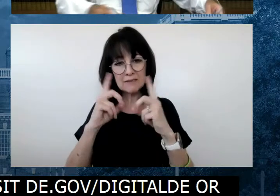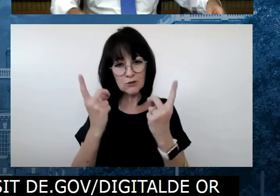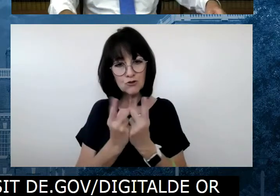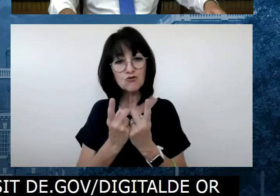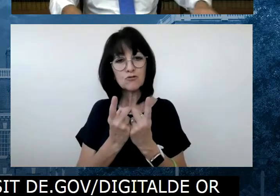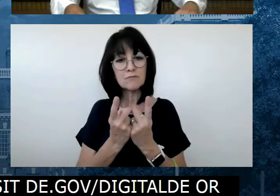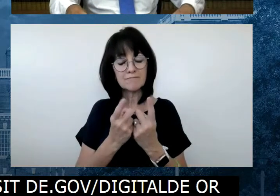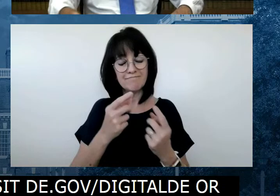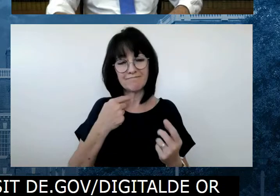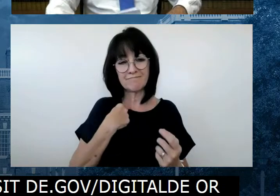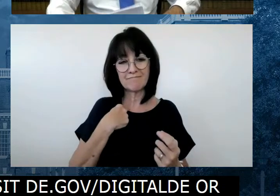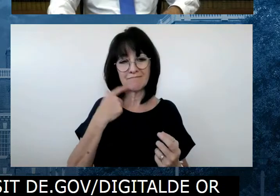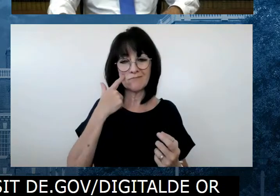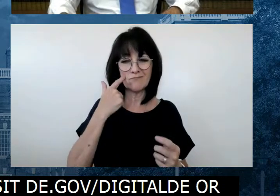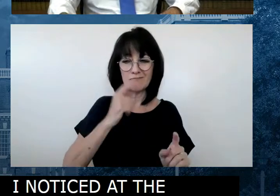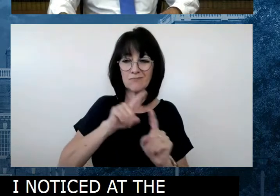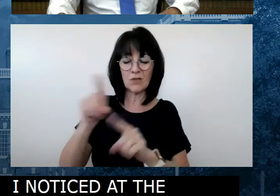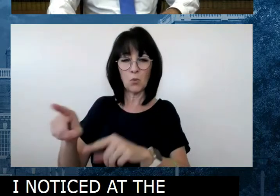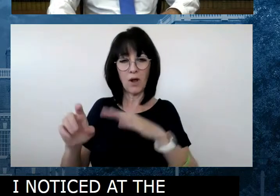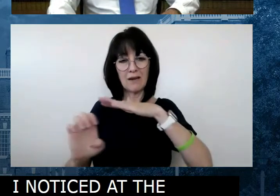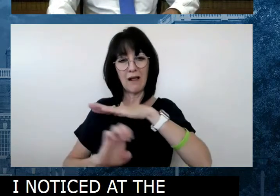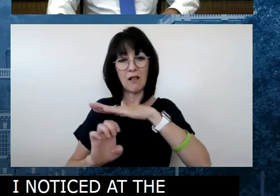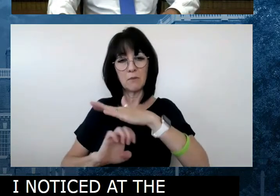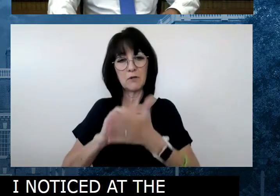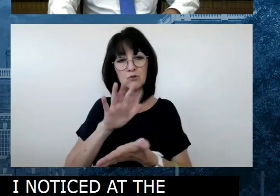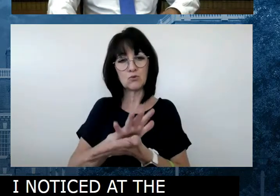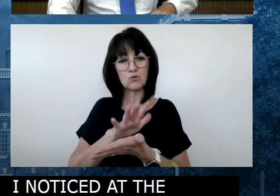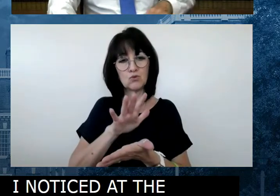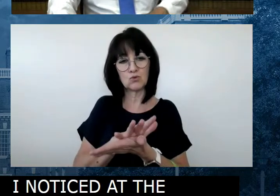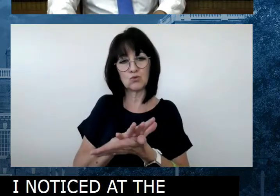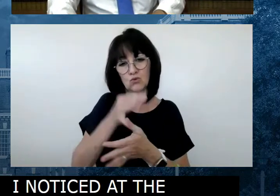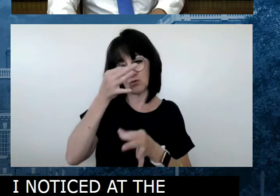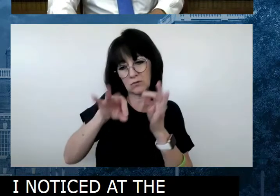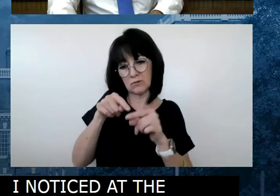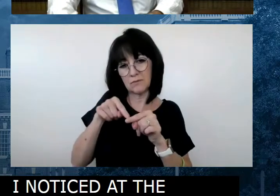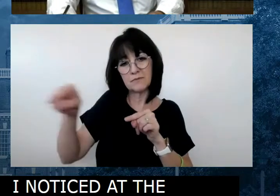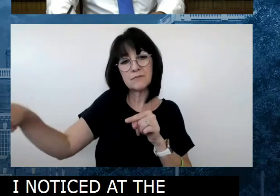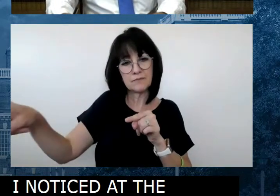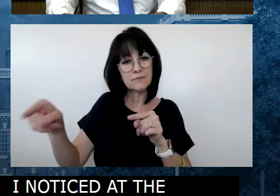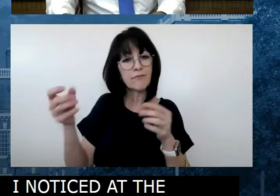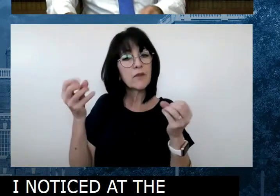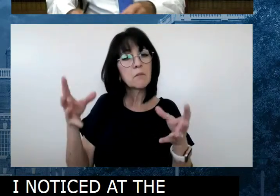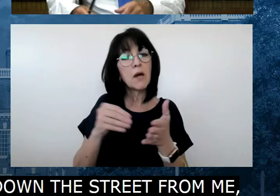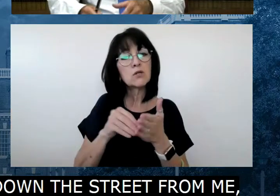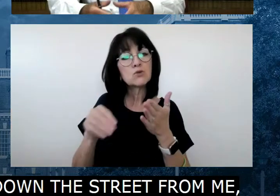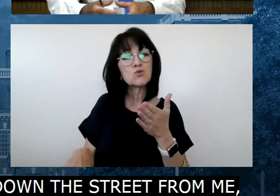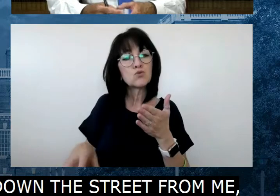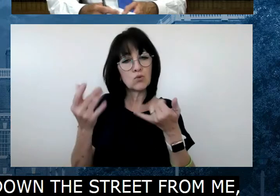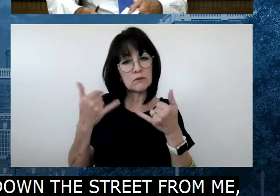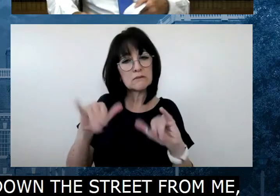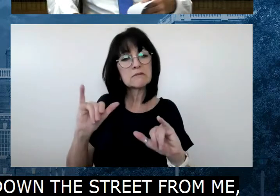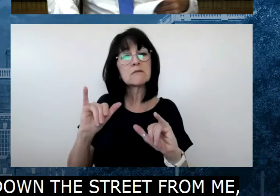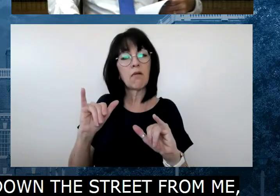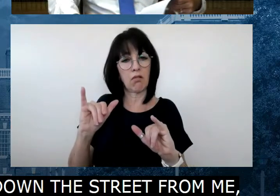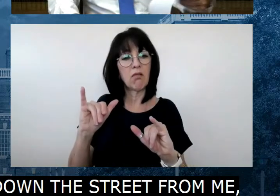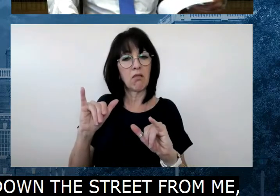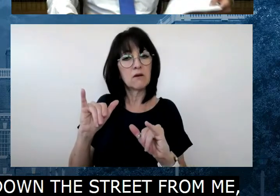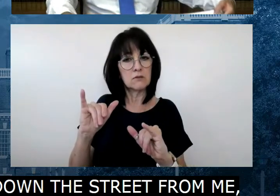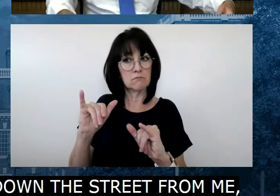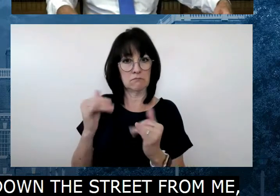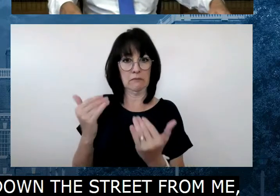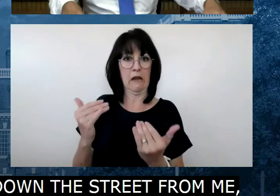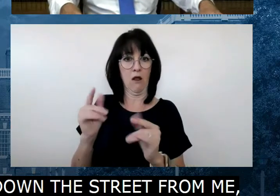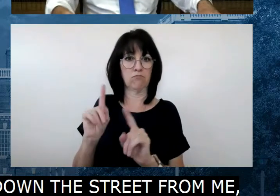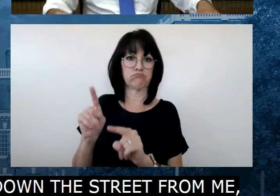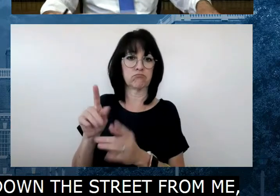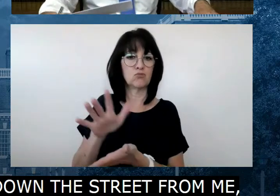street from me, there are lots of students still in school learning and making up for some of the lost learning